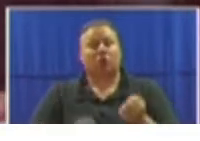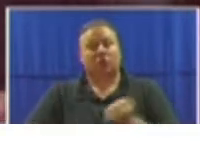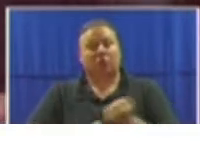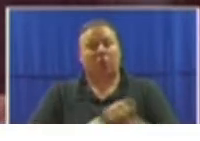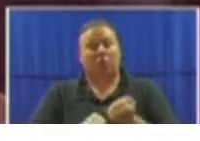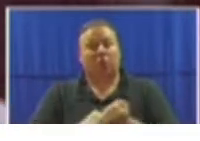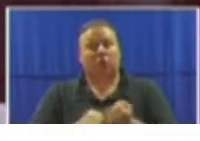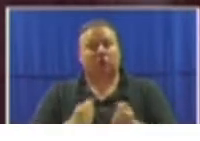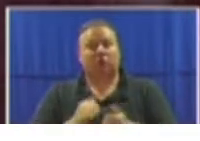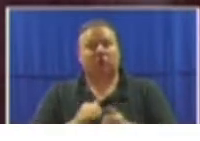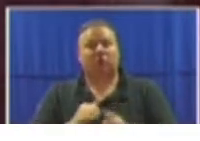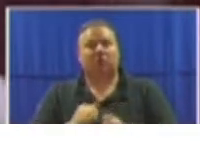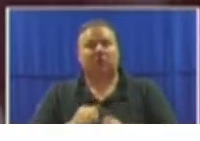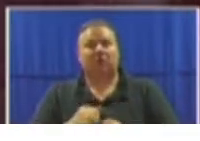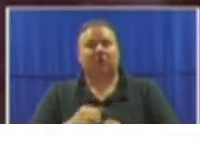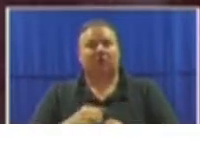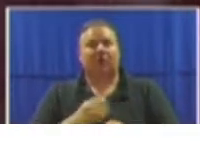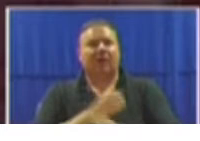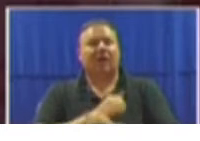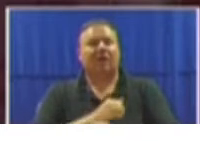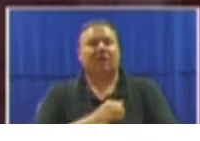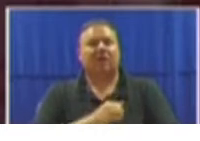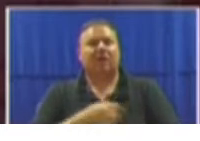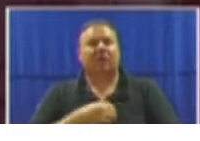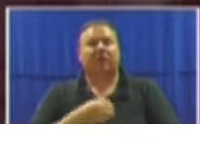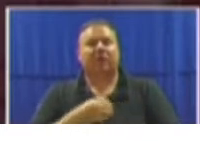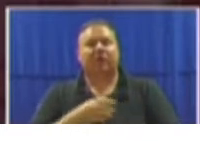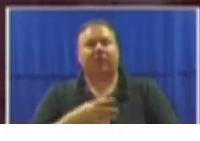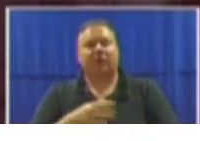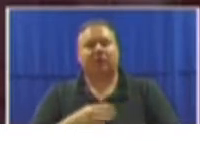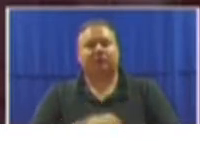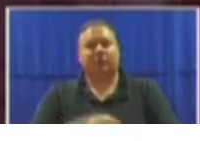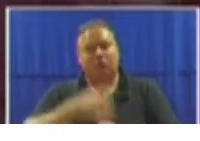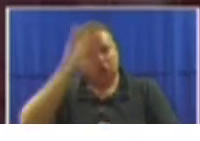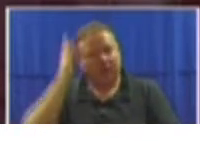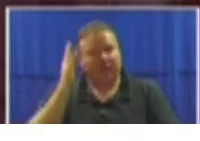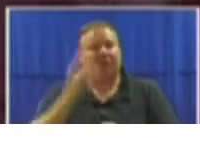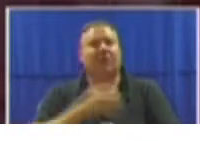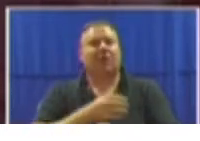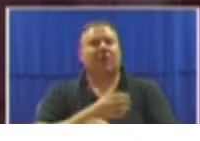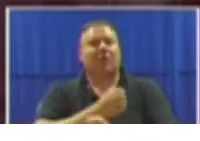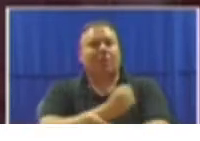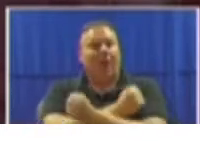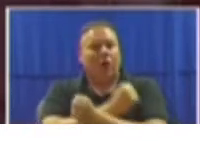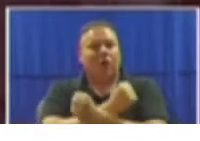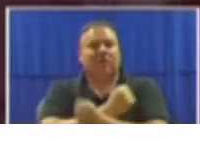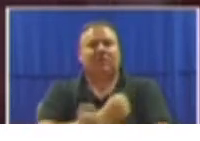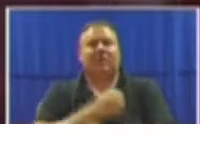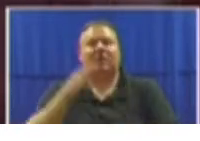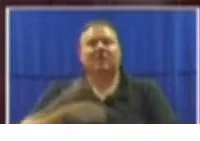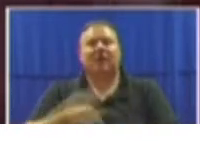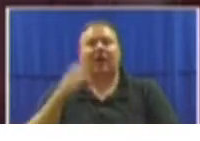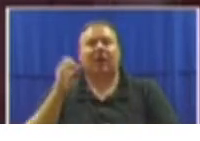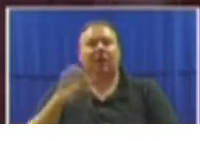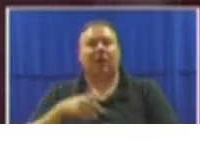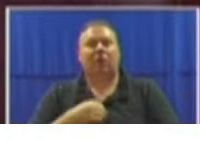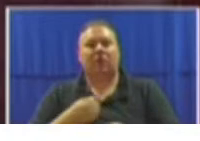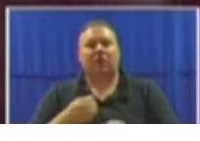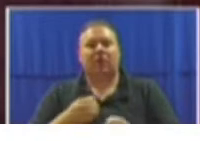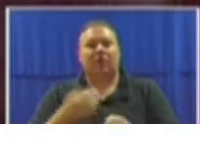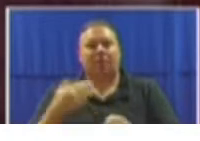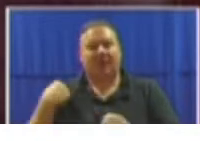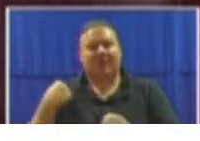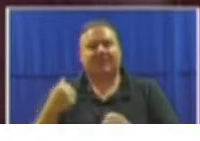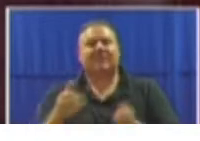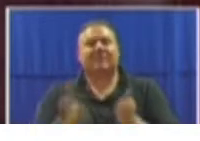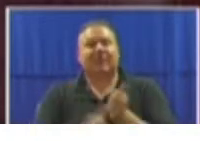the squads of Kaizer Chiefs, Pirates and Sundowns, these ministers and deputy ministers, if you bring them together, they were bigger